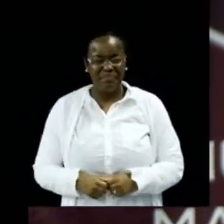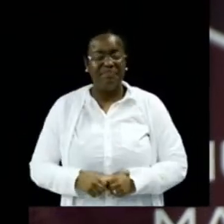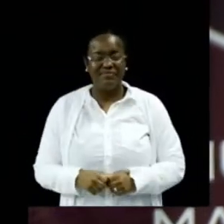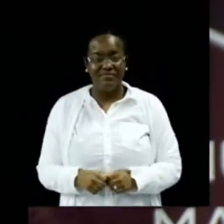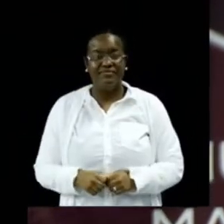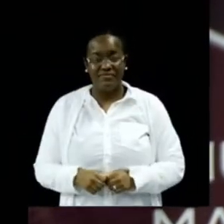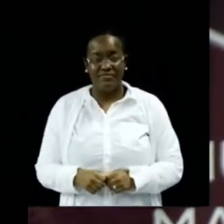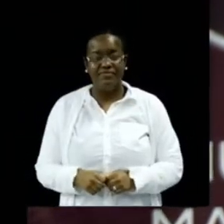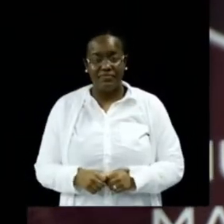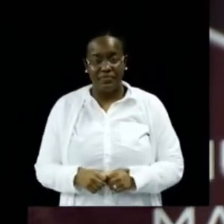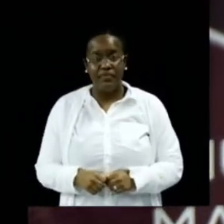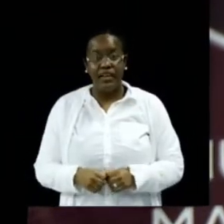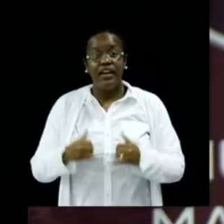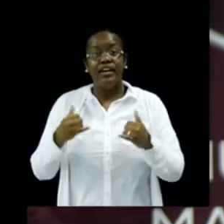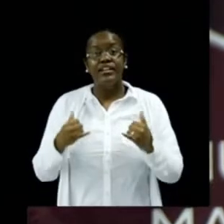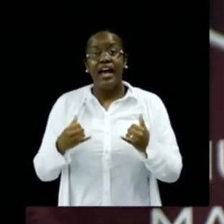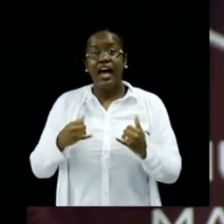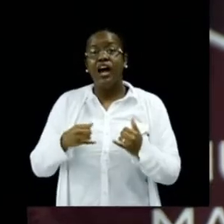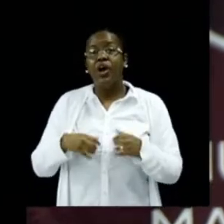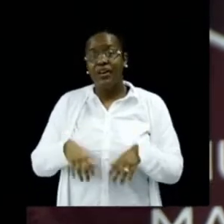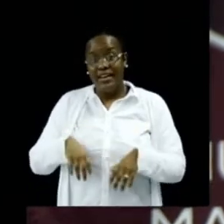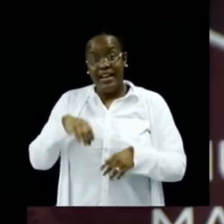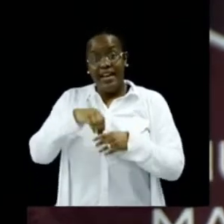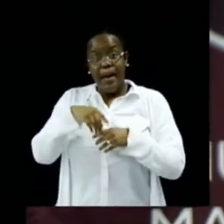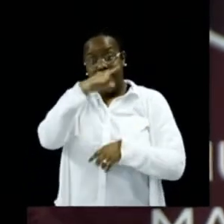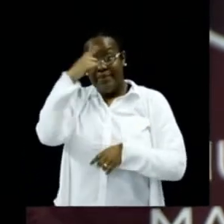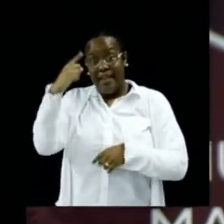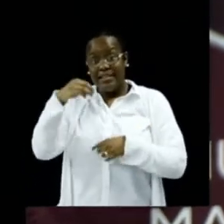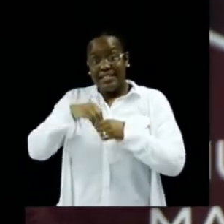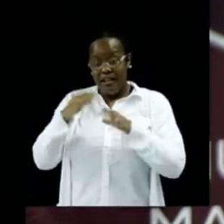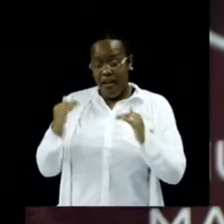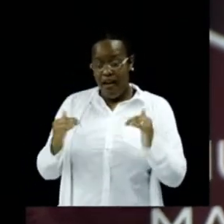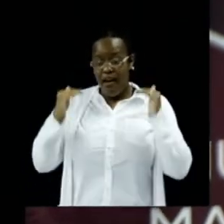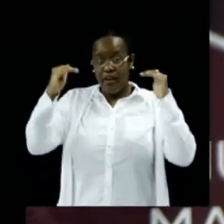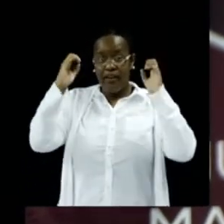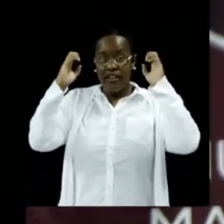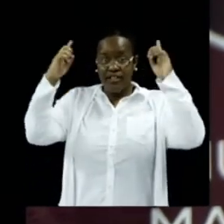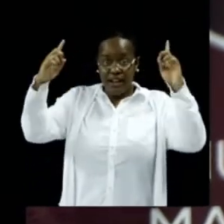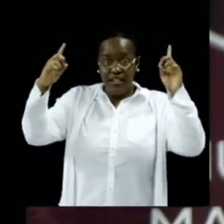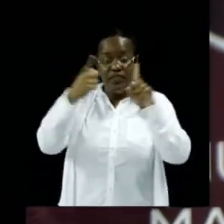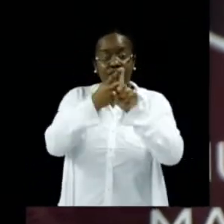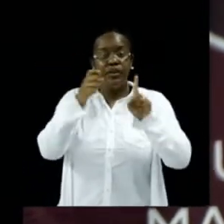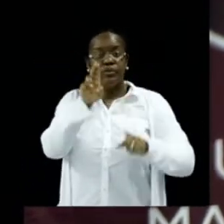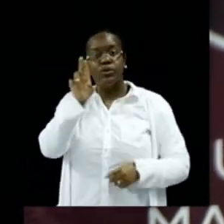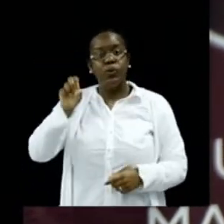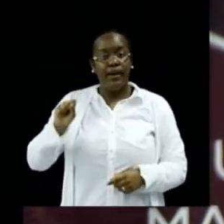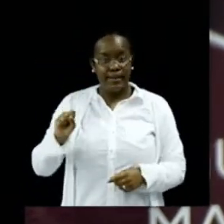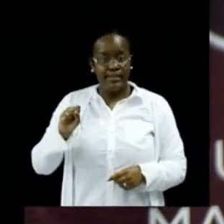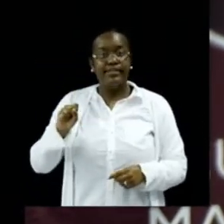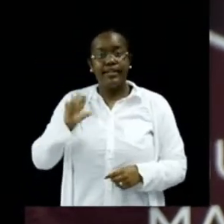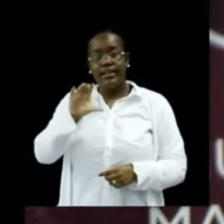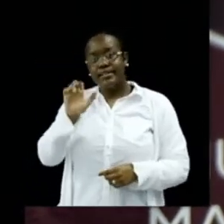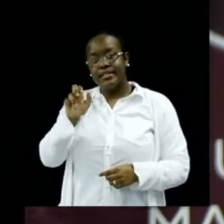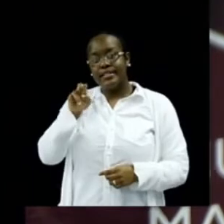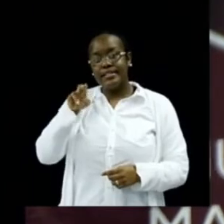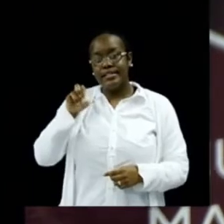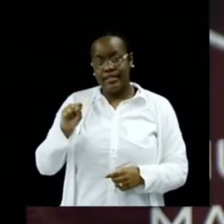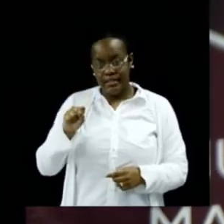The Journal of Blacks in Higher Education, in pulling from the U.S. Census Bureau, noted that there